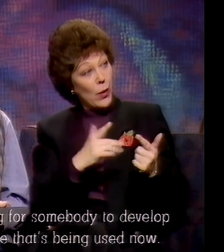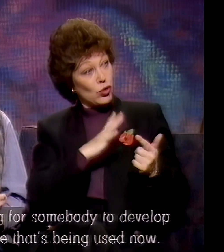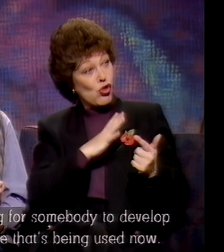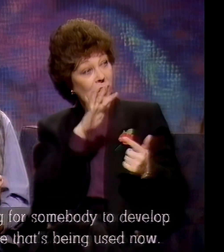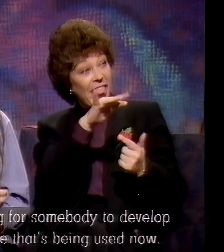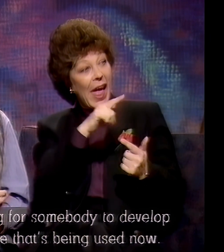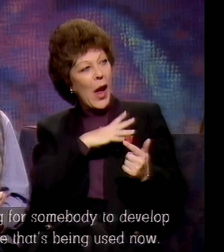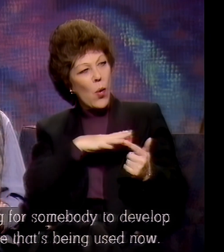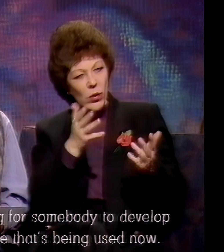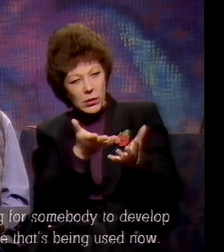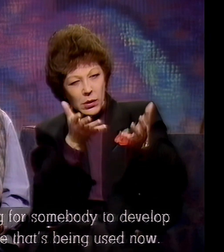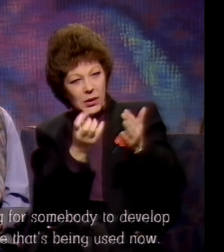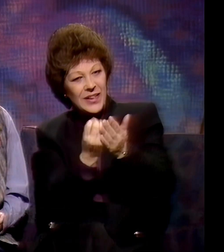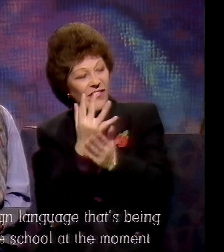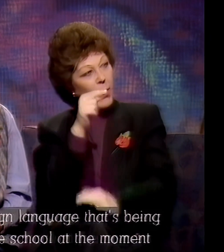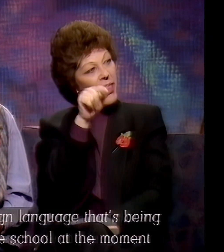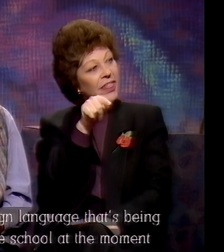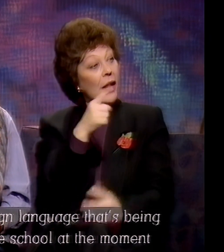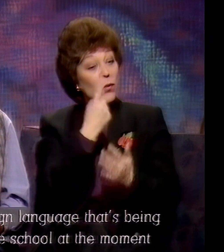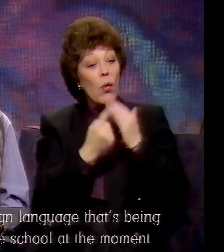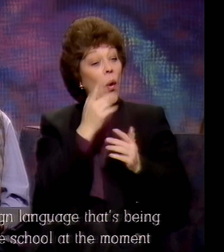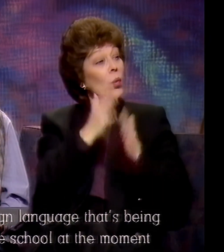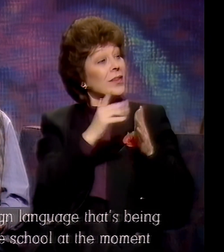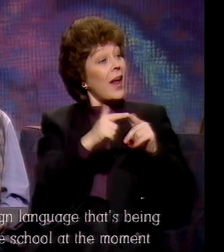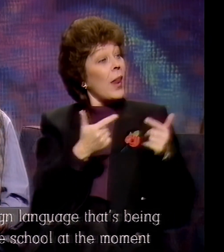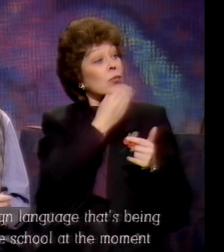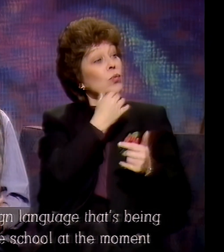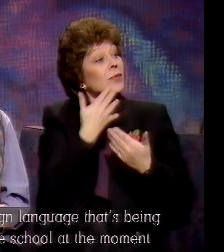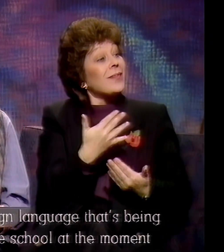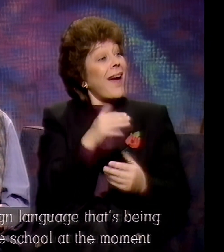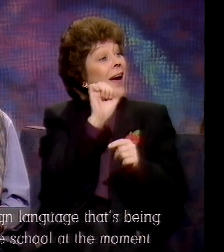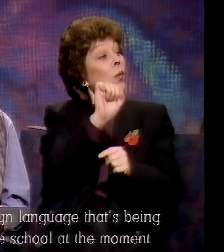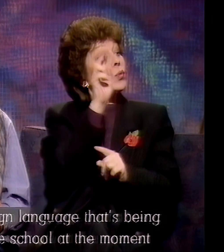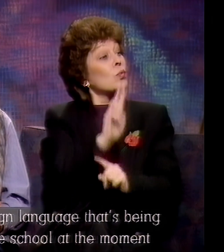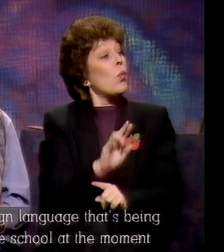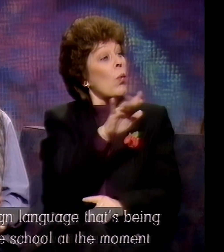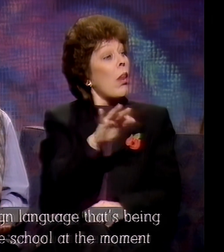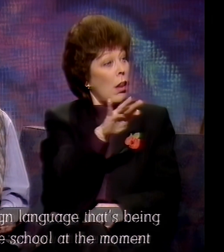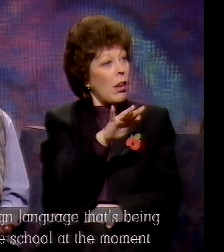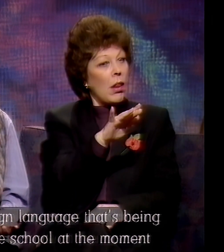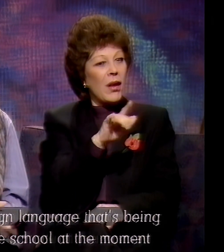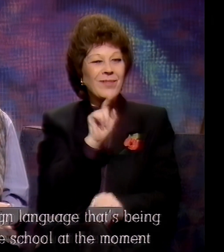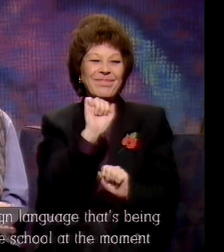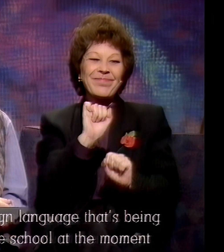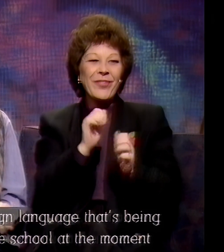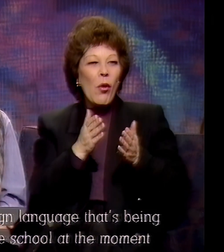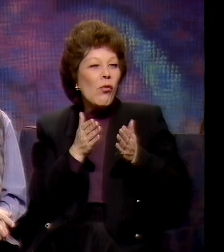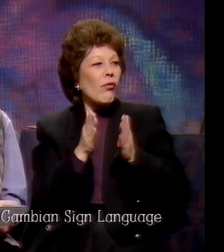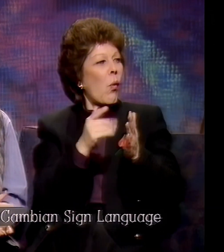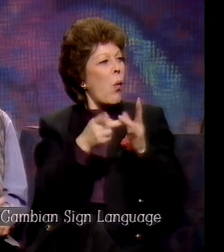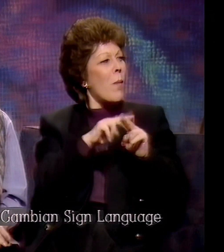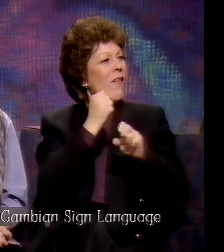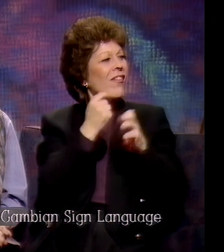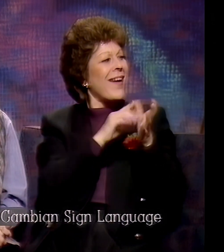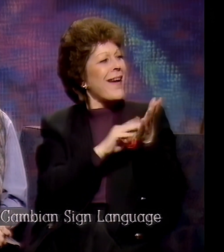The only sign language that's being used in the school at the moment is a form of Gambian Sign Language, but it's not been